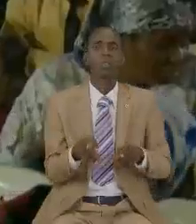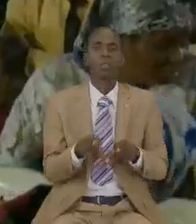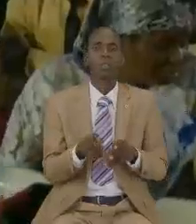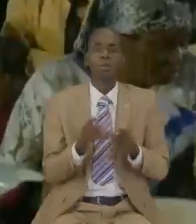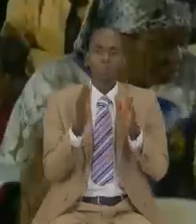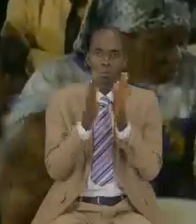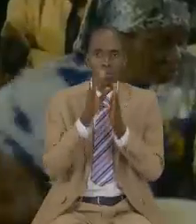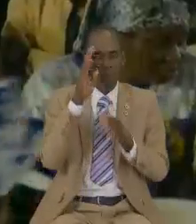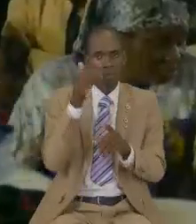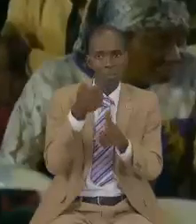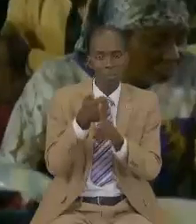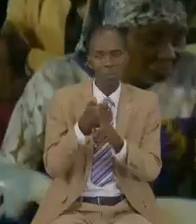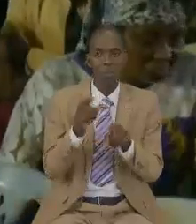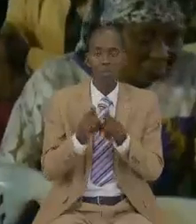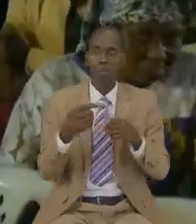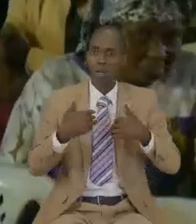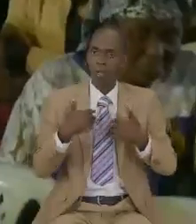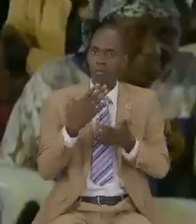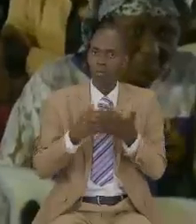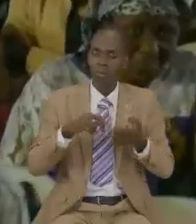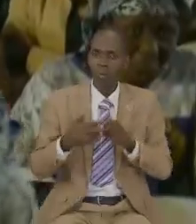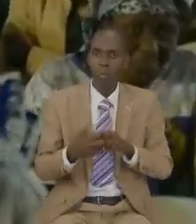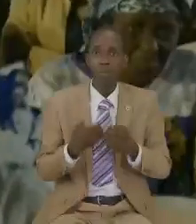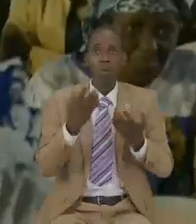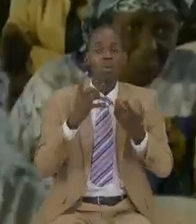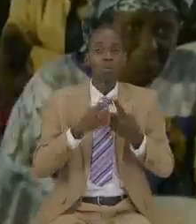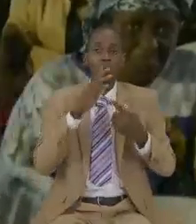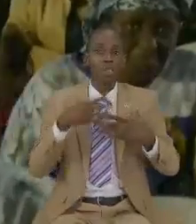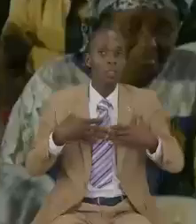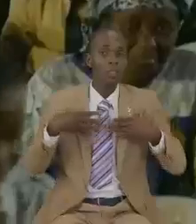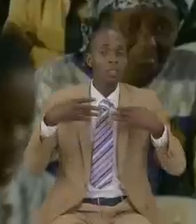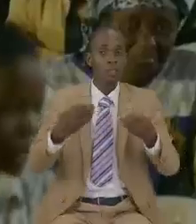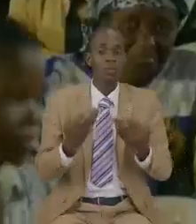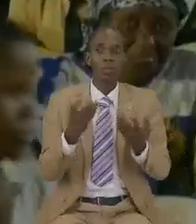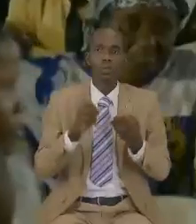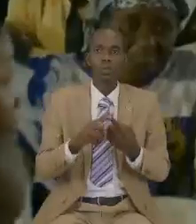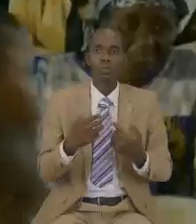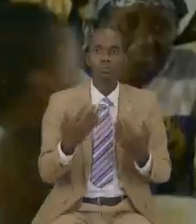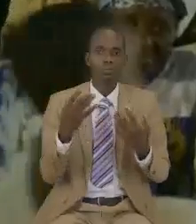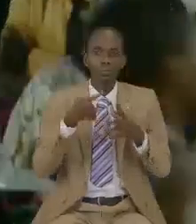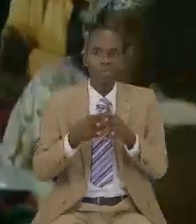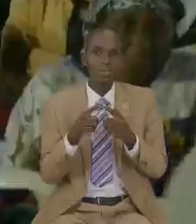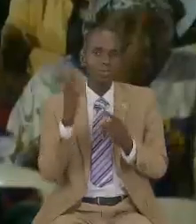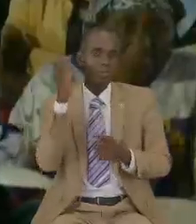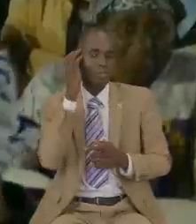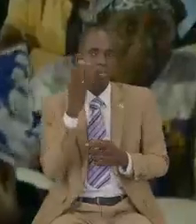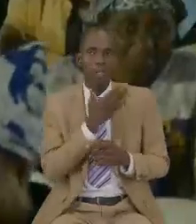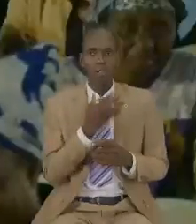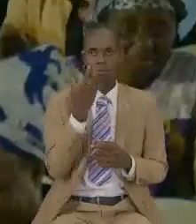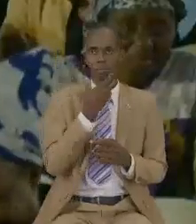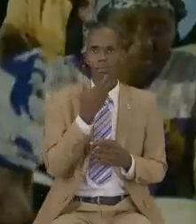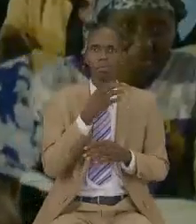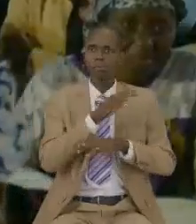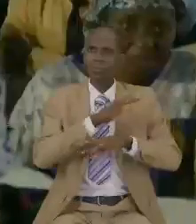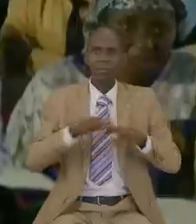Let's help to bring them in, reach them. And for those of you who have just given your life to